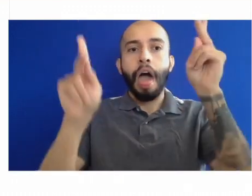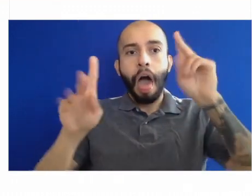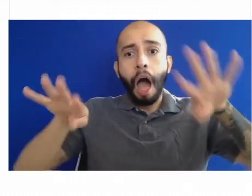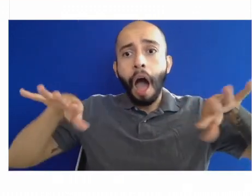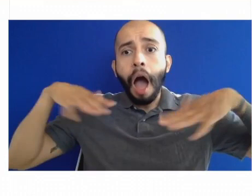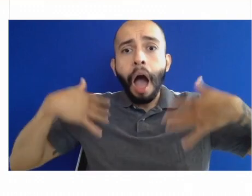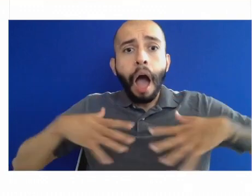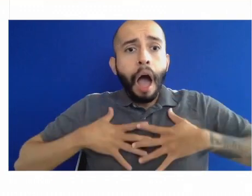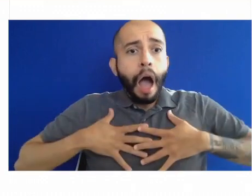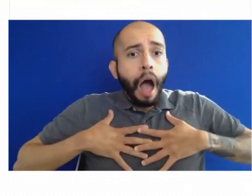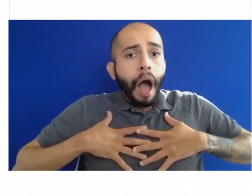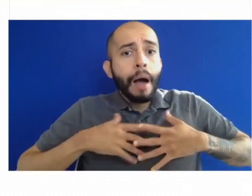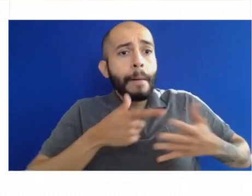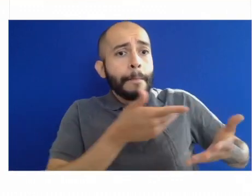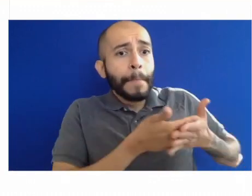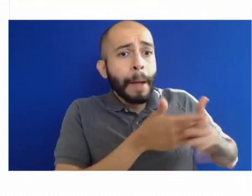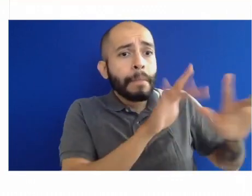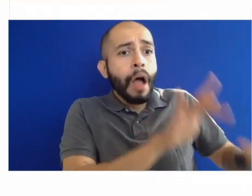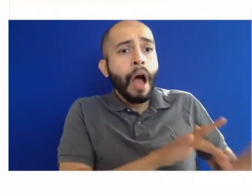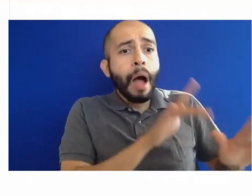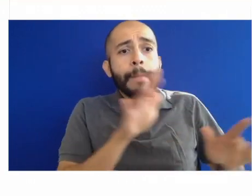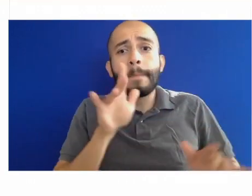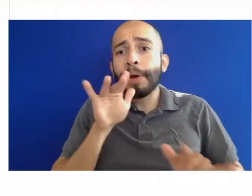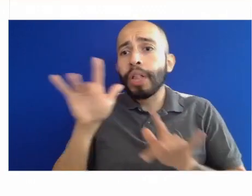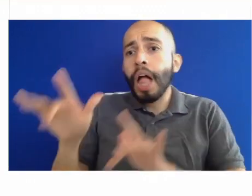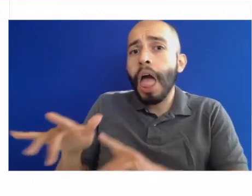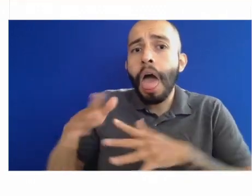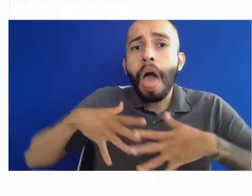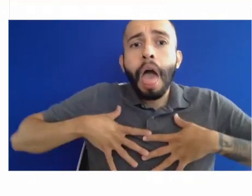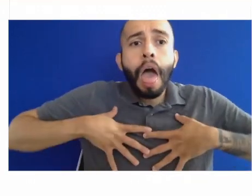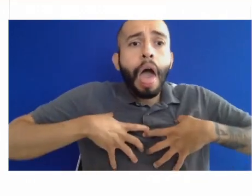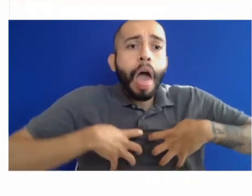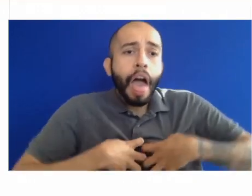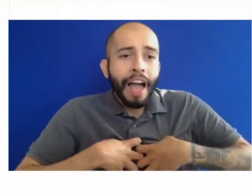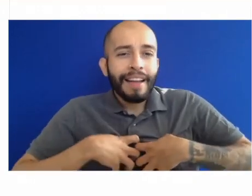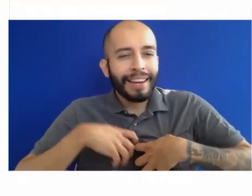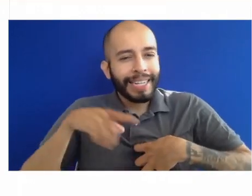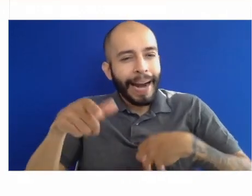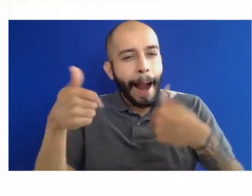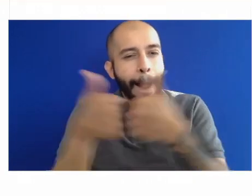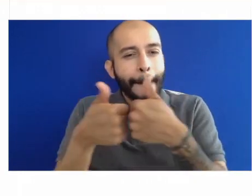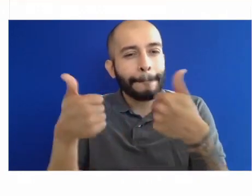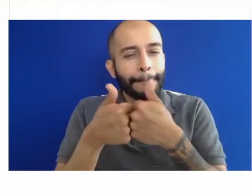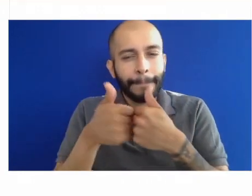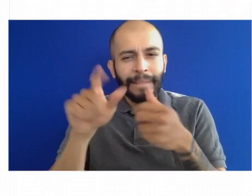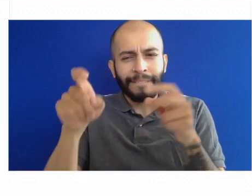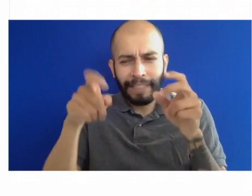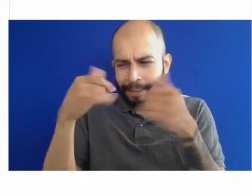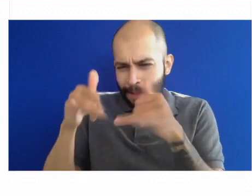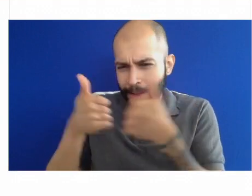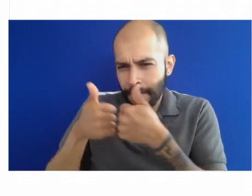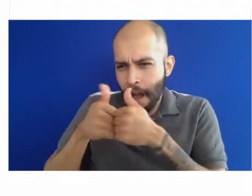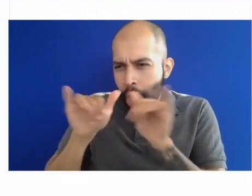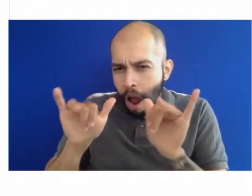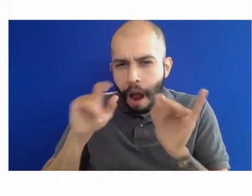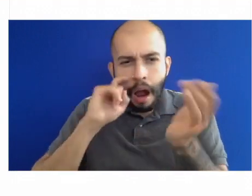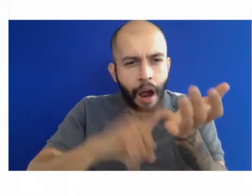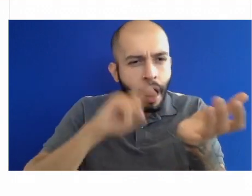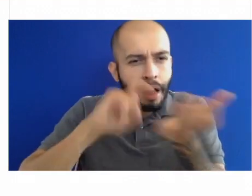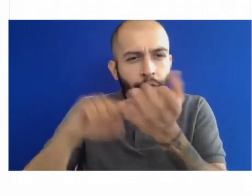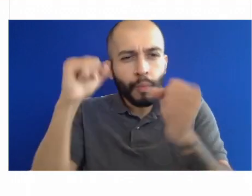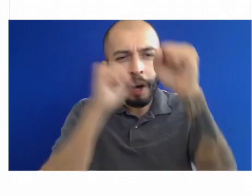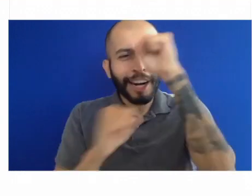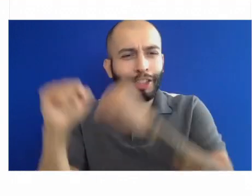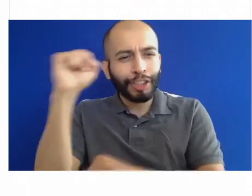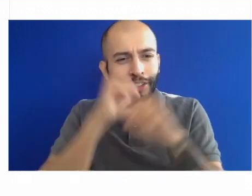learn how to recognize these kinds of strategies. Games are one way to do that, and that's quite robust, sort of experimentally speaking. But another